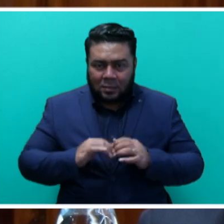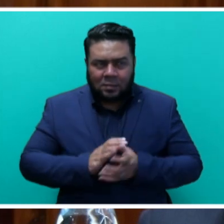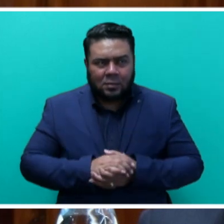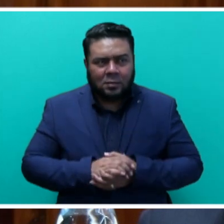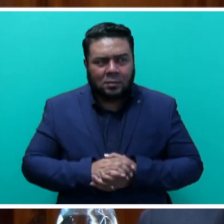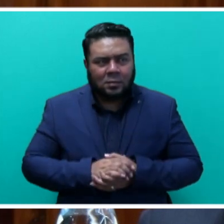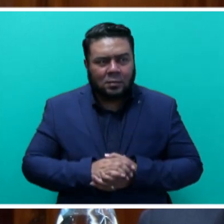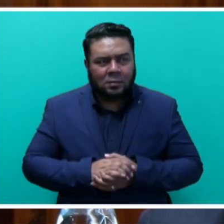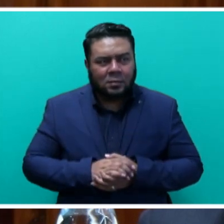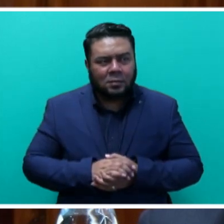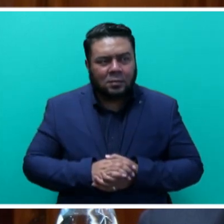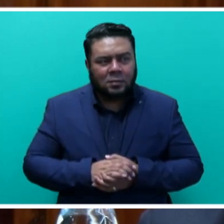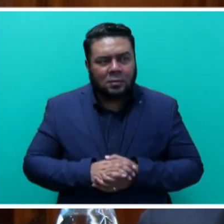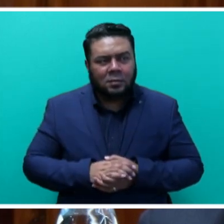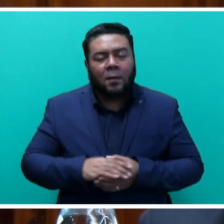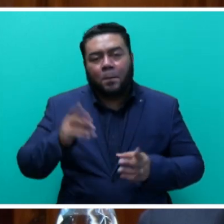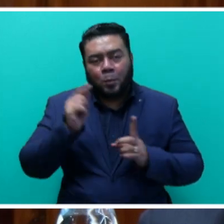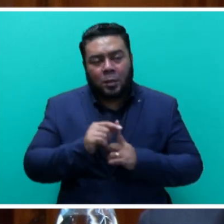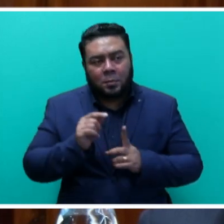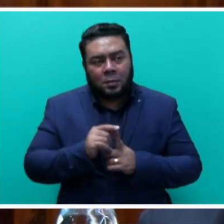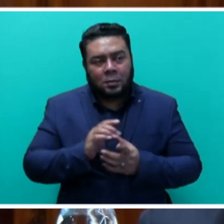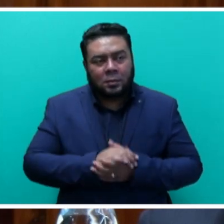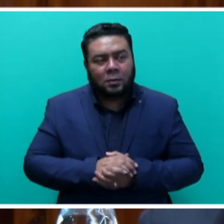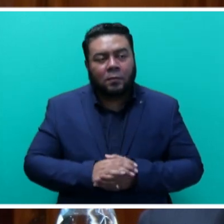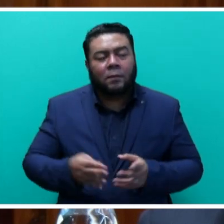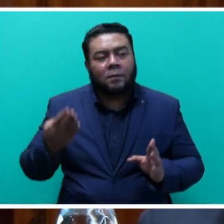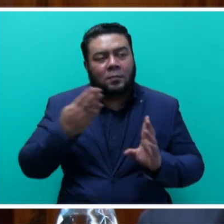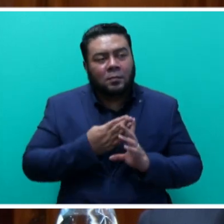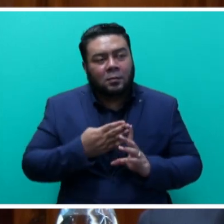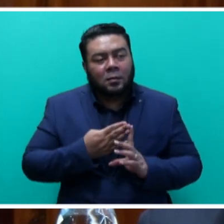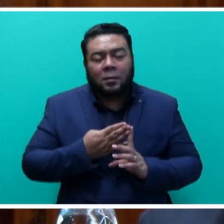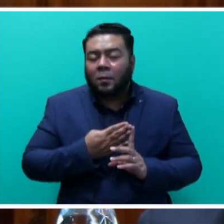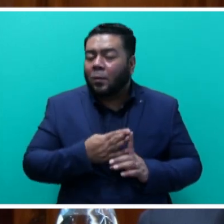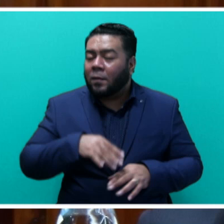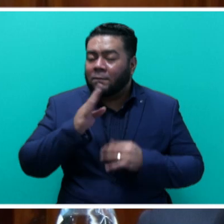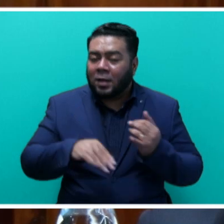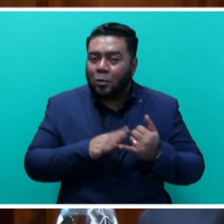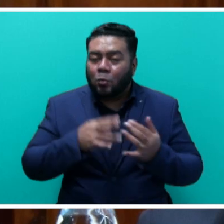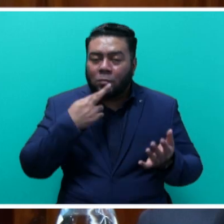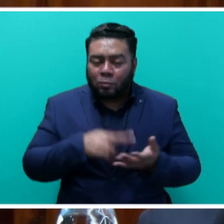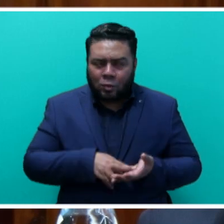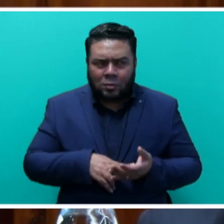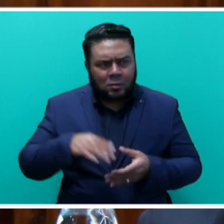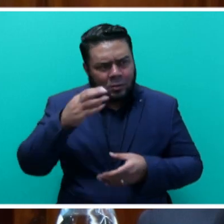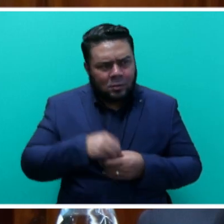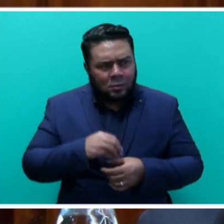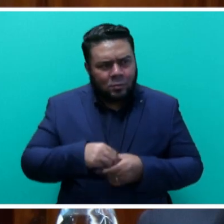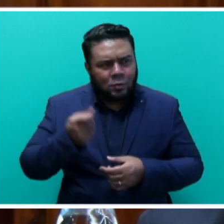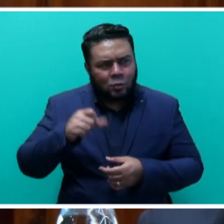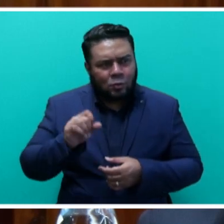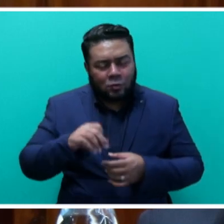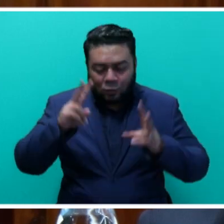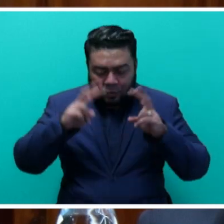days after his appointment of the investigator, while a final report is expected to be produced by the accident